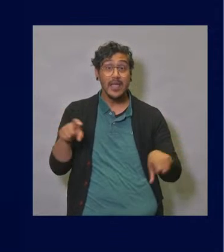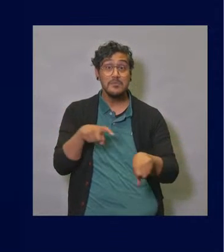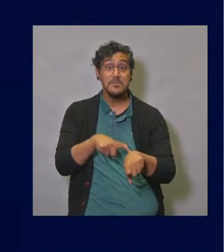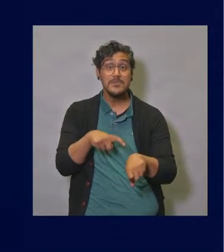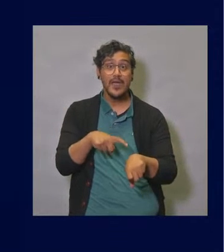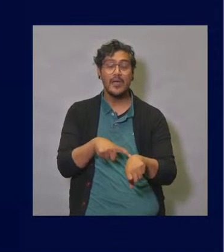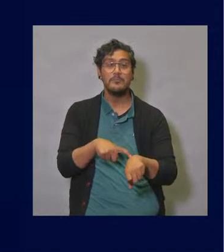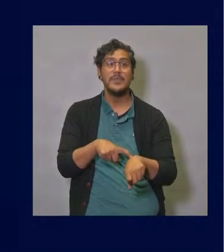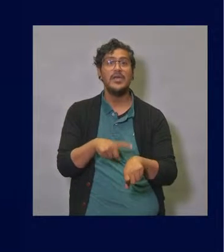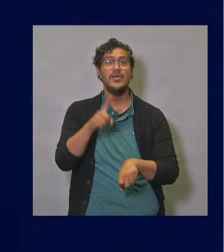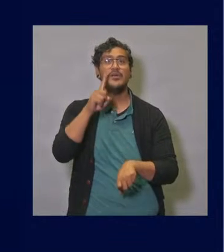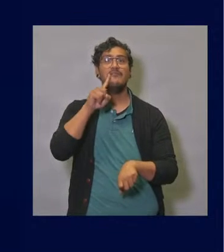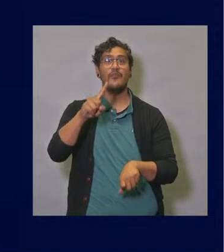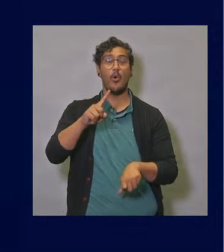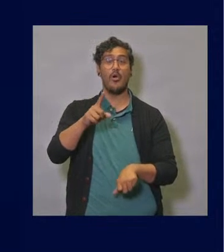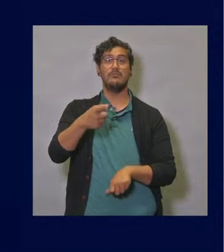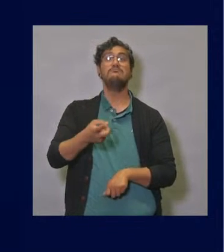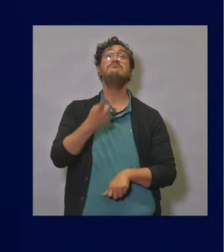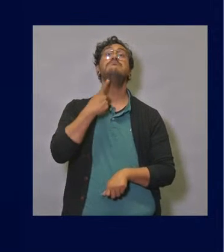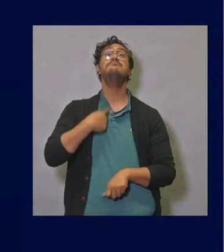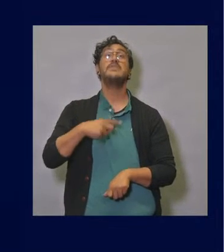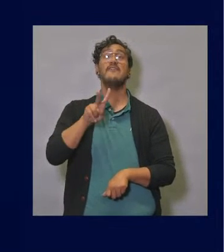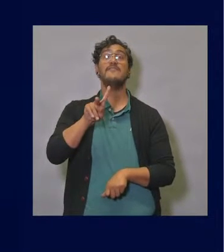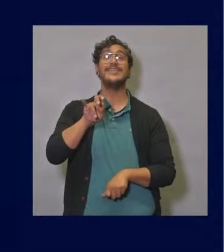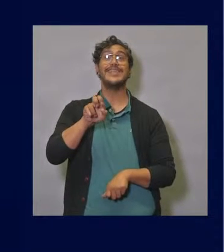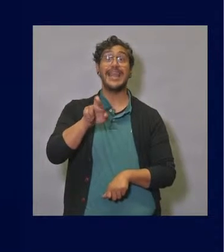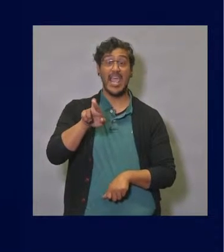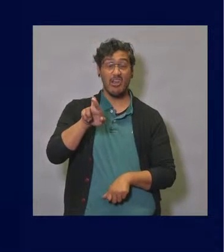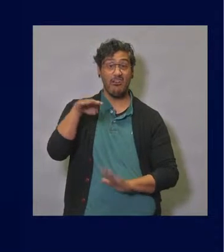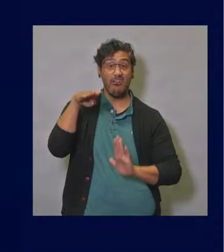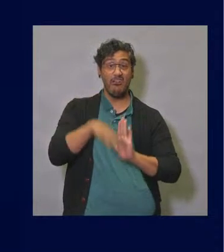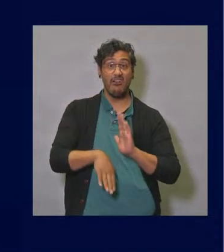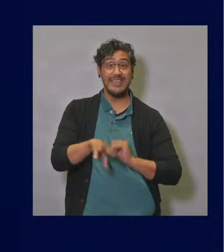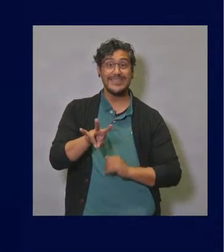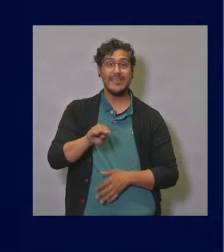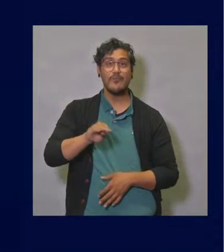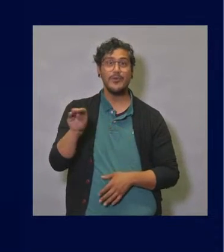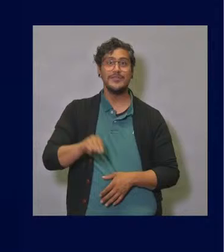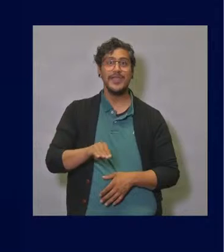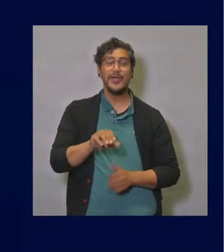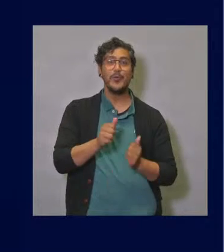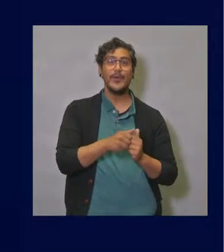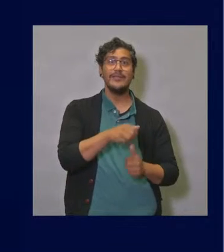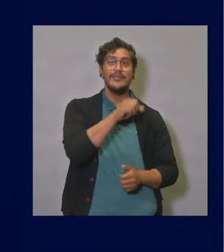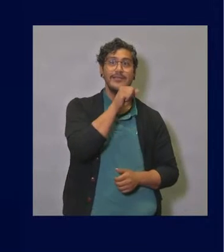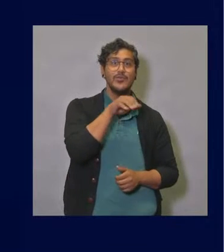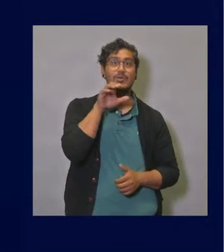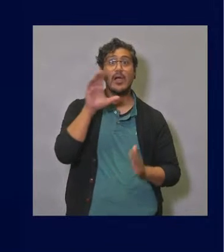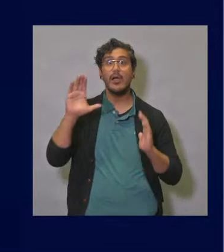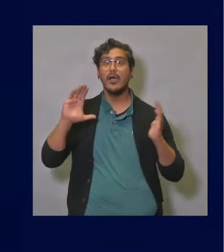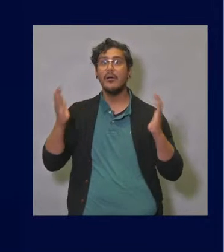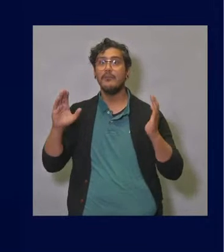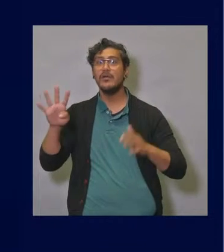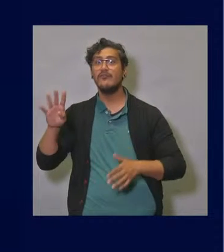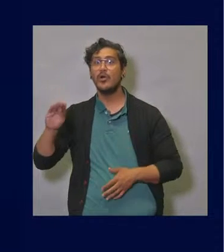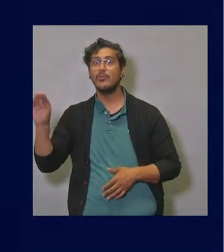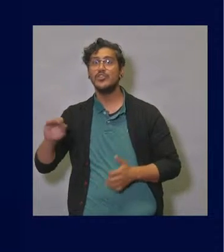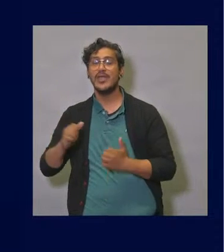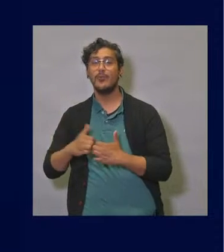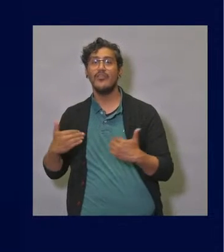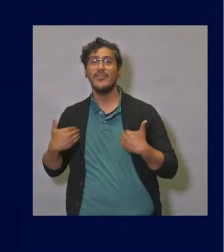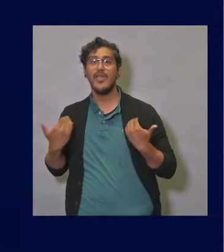for mechanical ventilation amongst hospitalized cases dropped 7% in seniors compared with a 4% drop in their